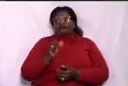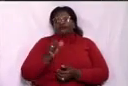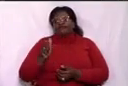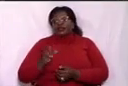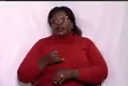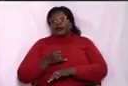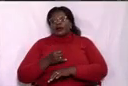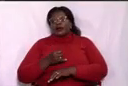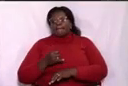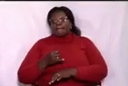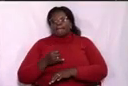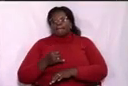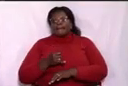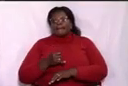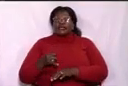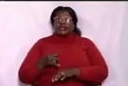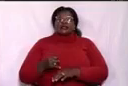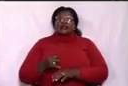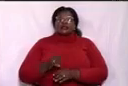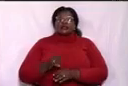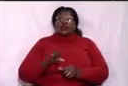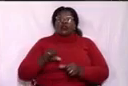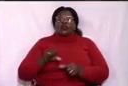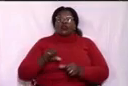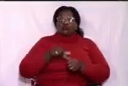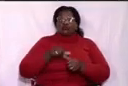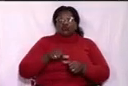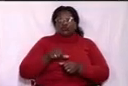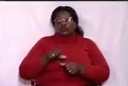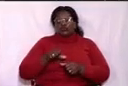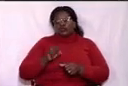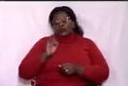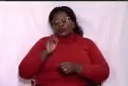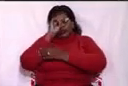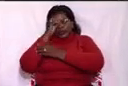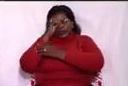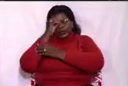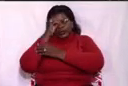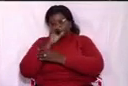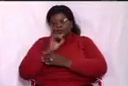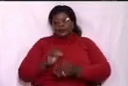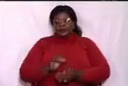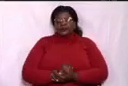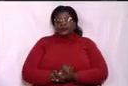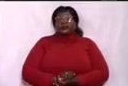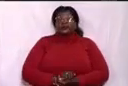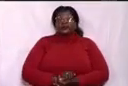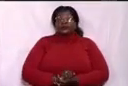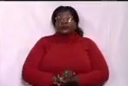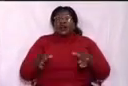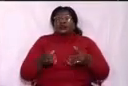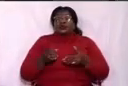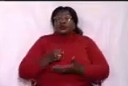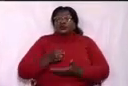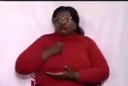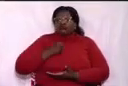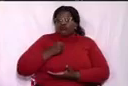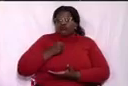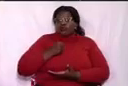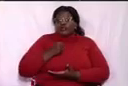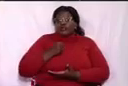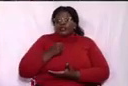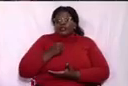in one of her products. So Ndeshi, back to the interview. How do you budget for